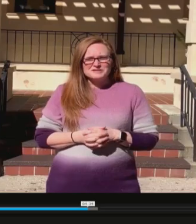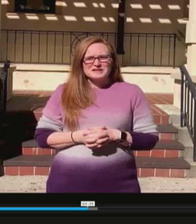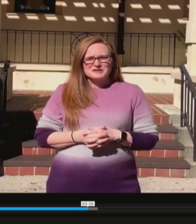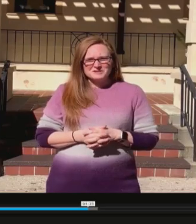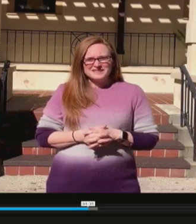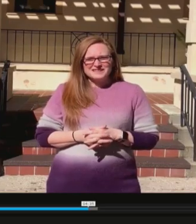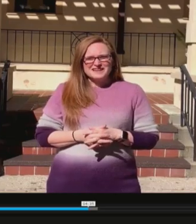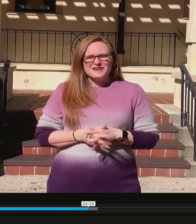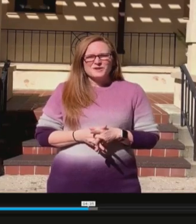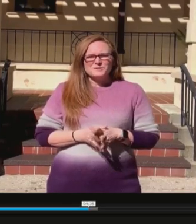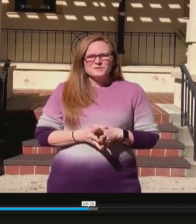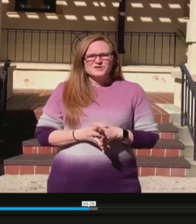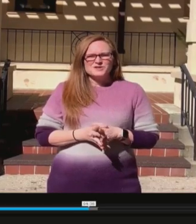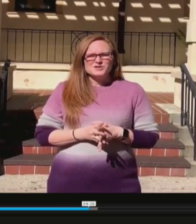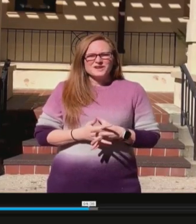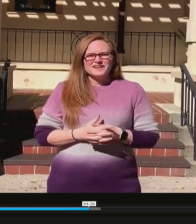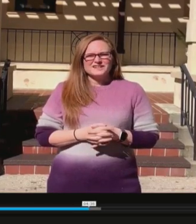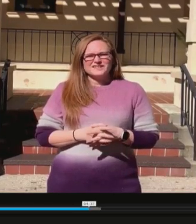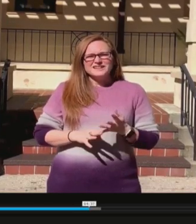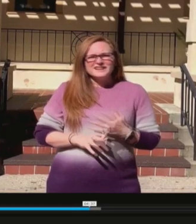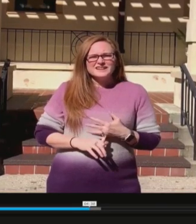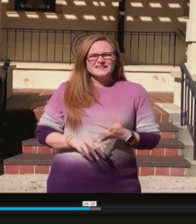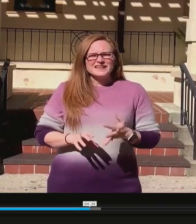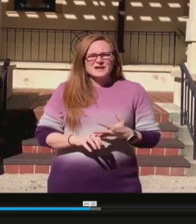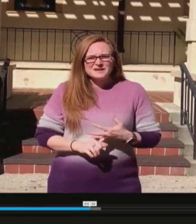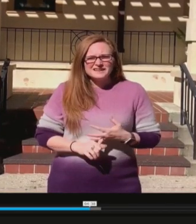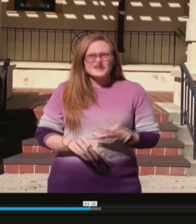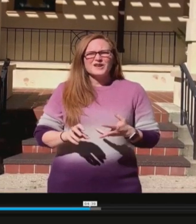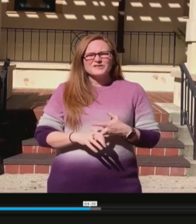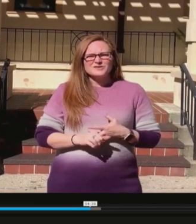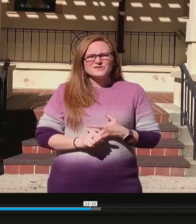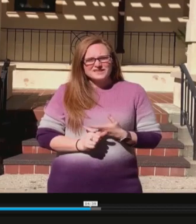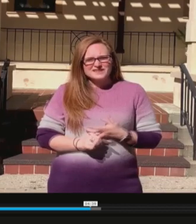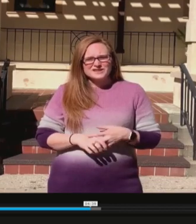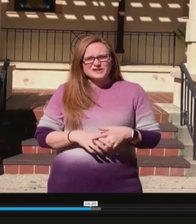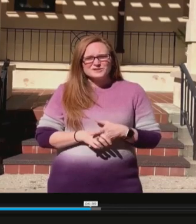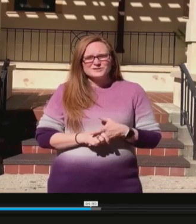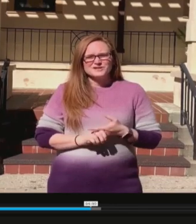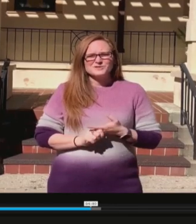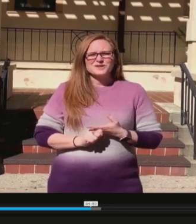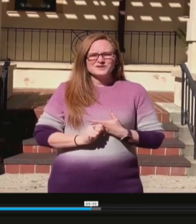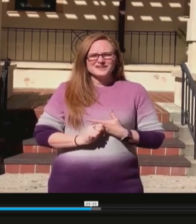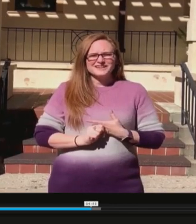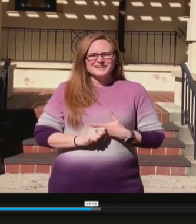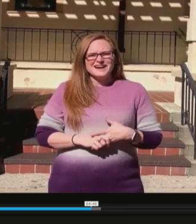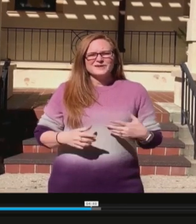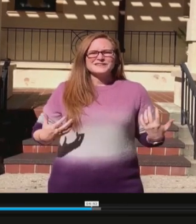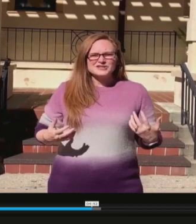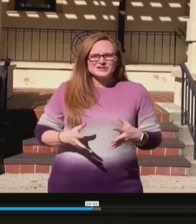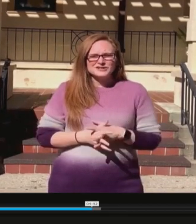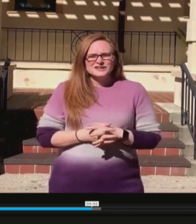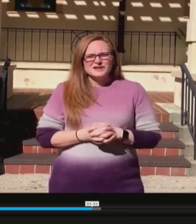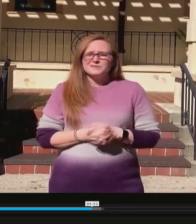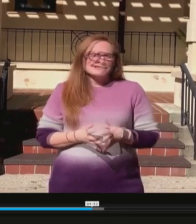you terribly. We hope you enjoy the hiking and the camping and all of those fun things that you enjoy doing out in